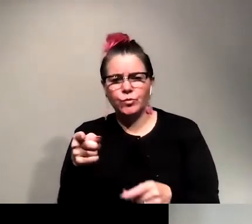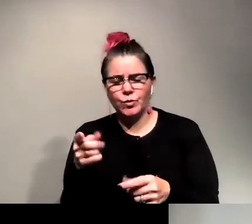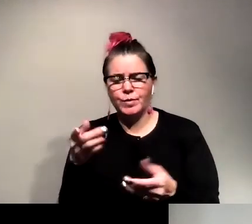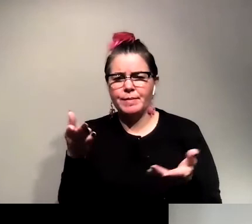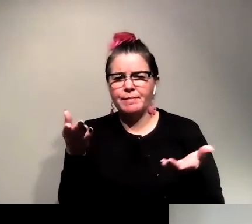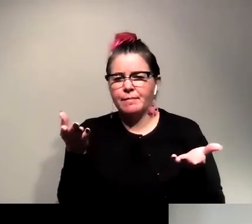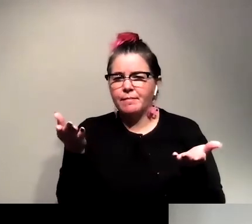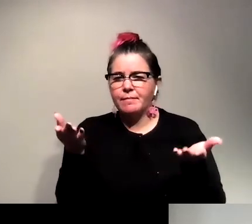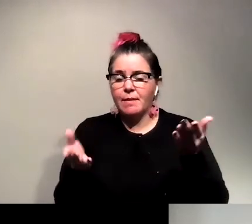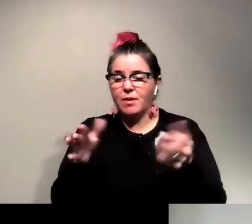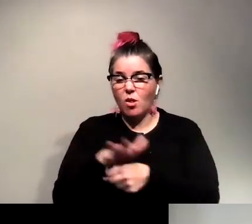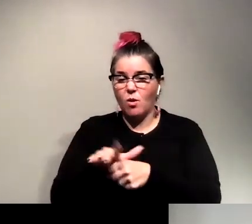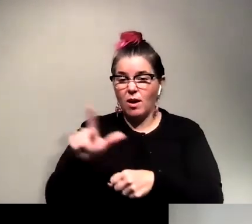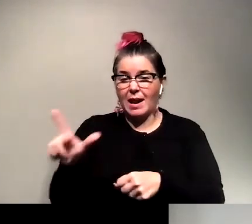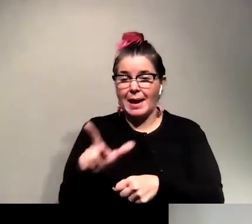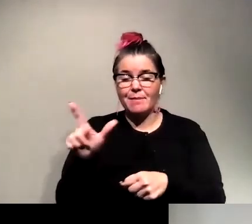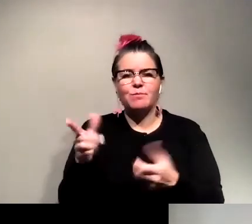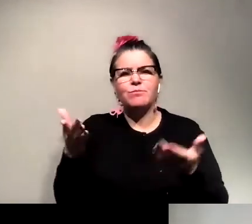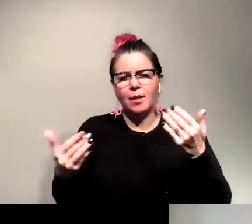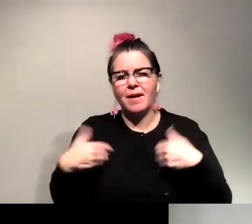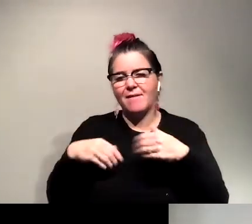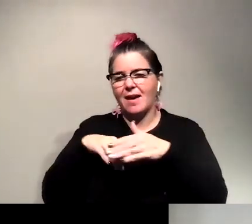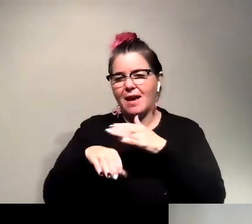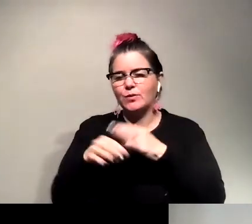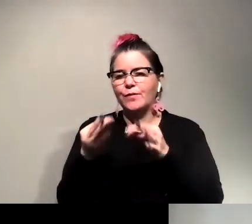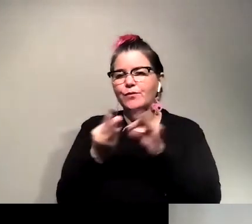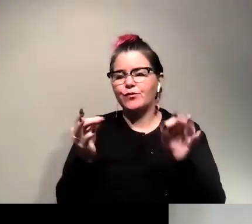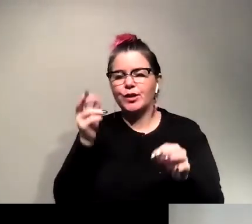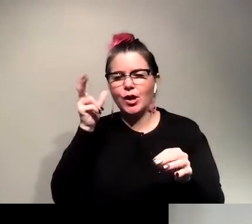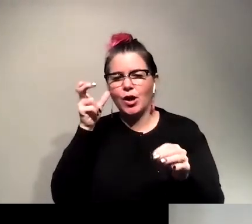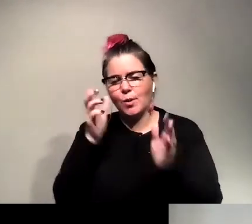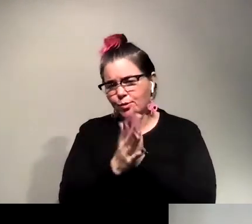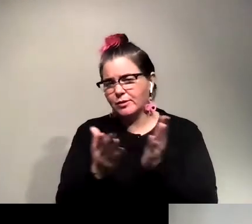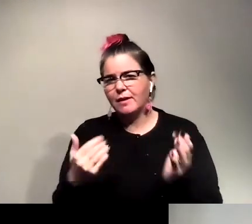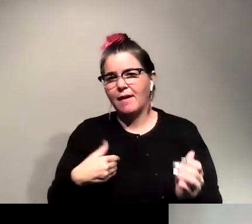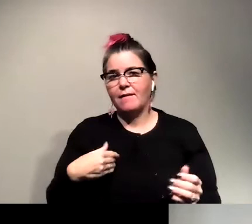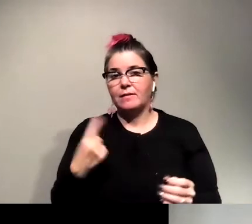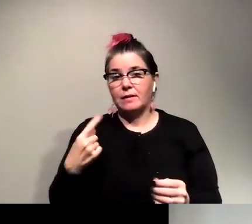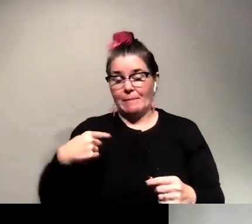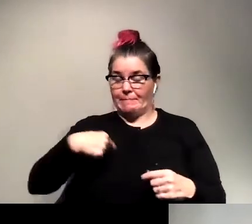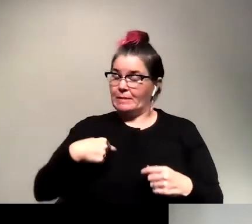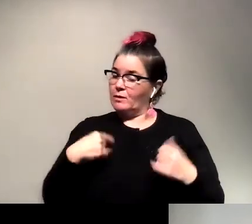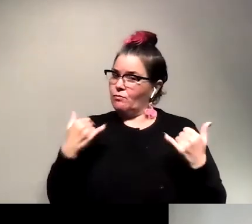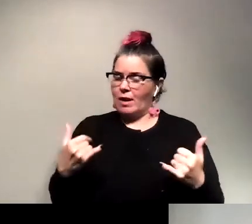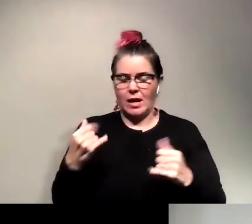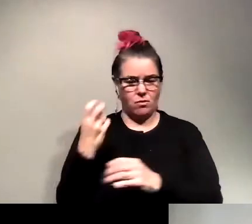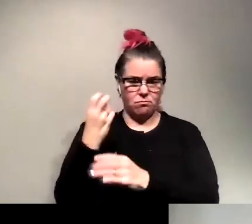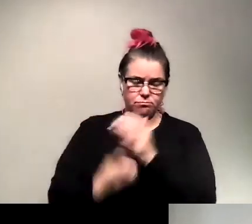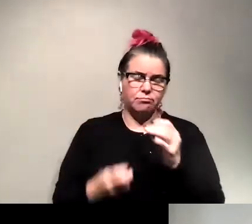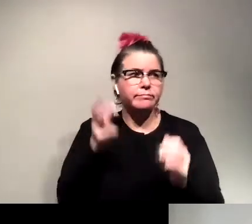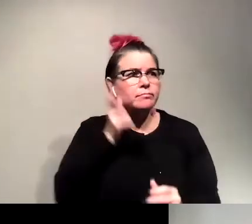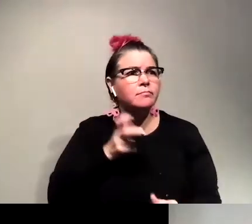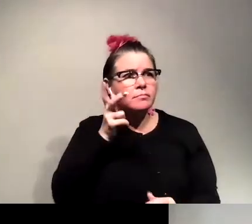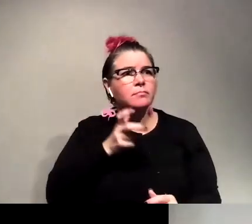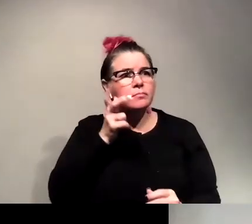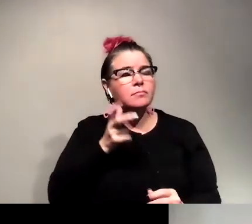your local library probably has access to free audiobooks. That's something that I'm doing hardcore during the pandemic, just like listening to audiobooks